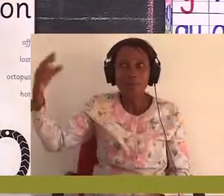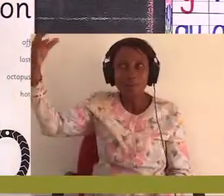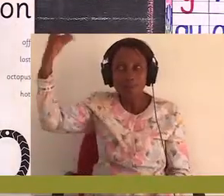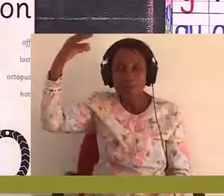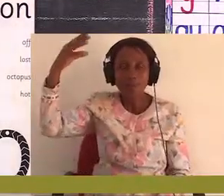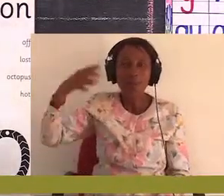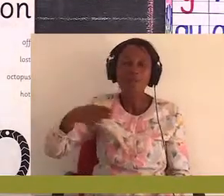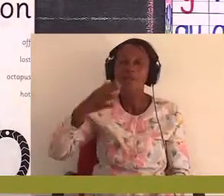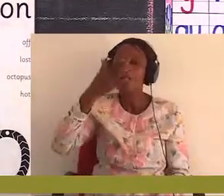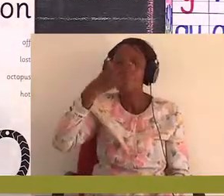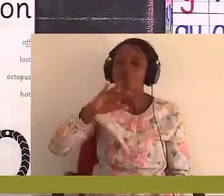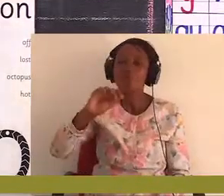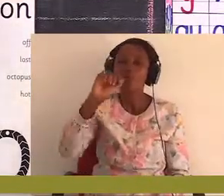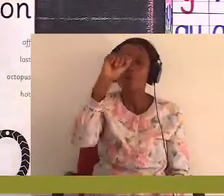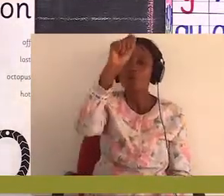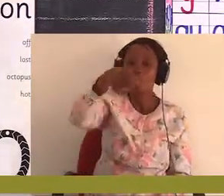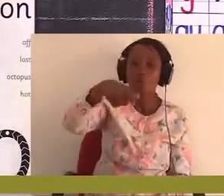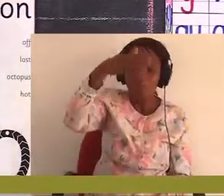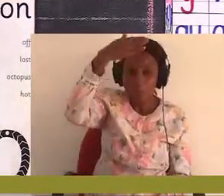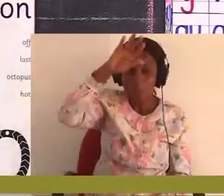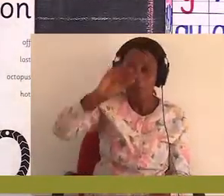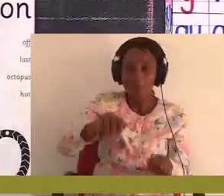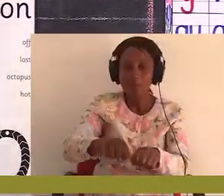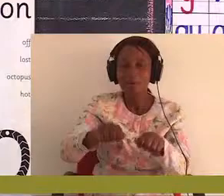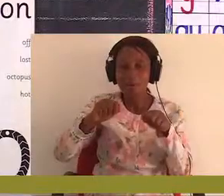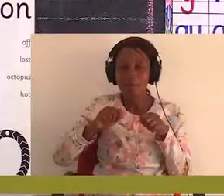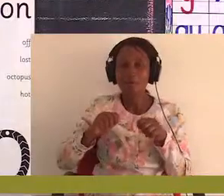switch from his bed.